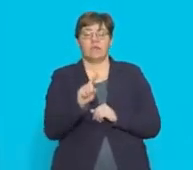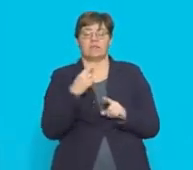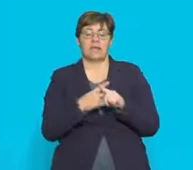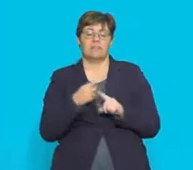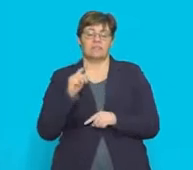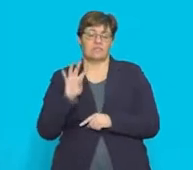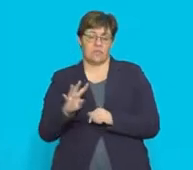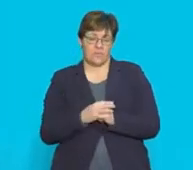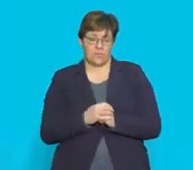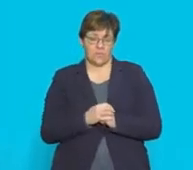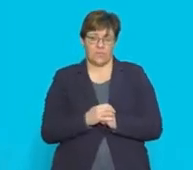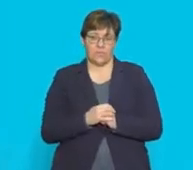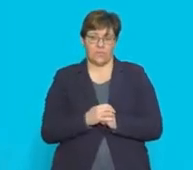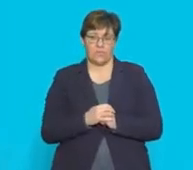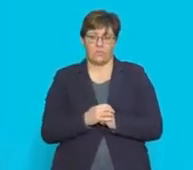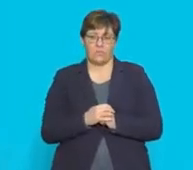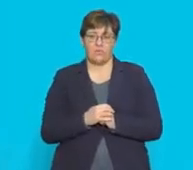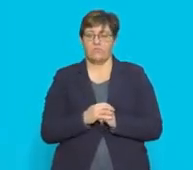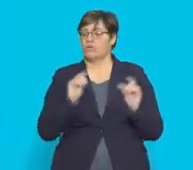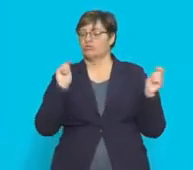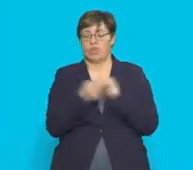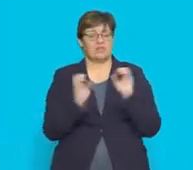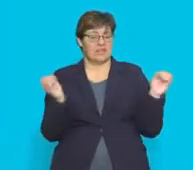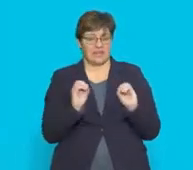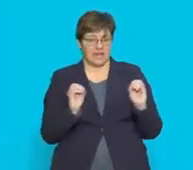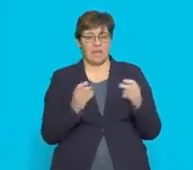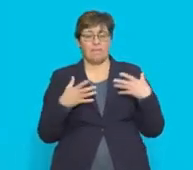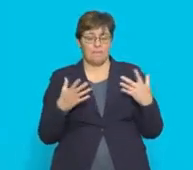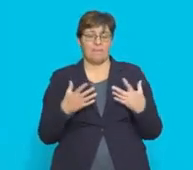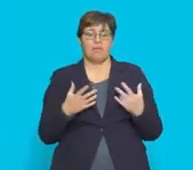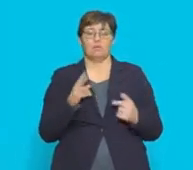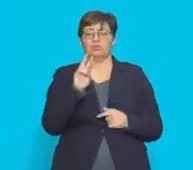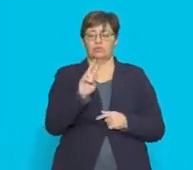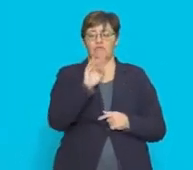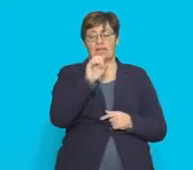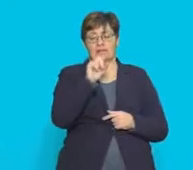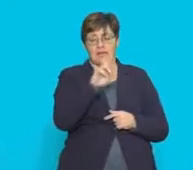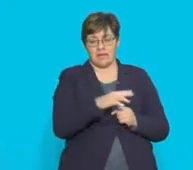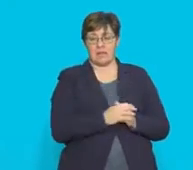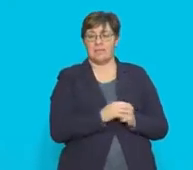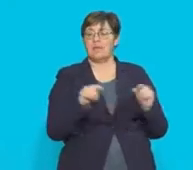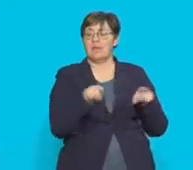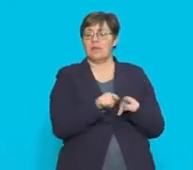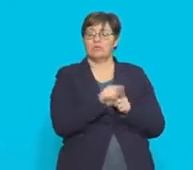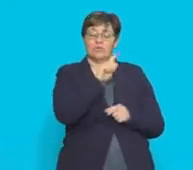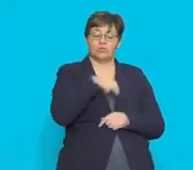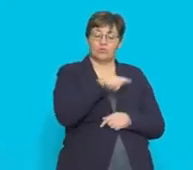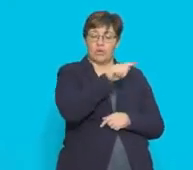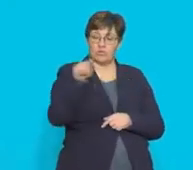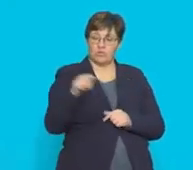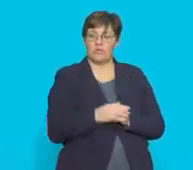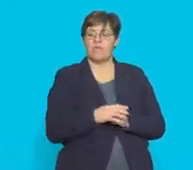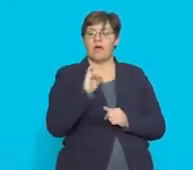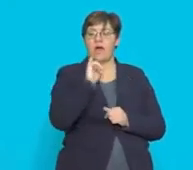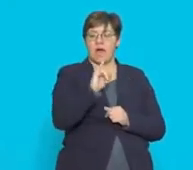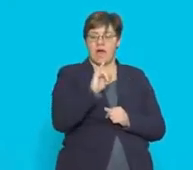1 multiplied by 4. I didn't change anything, I just wrote it as 2 factors. And this will be equals to the square root